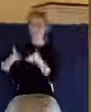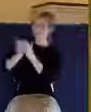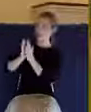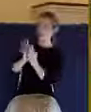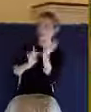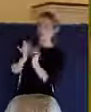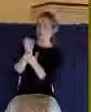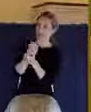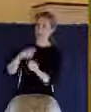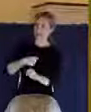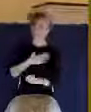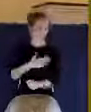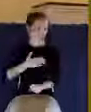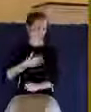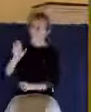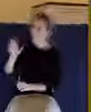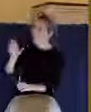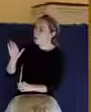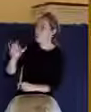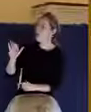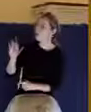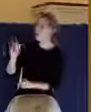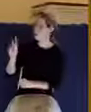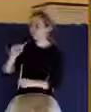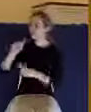what church do you go to? Oh, I haven't ever been back to church.